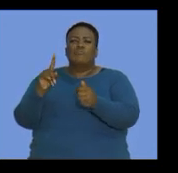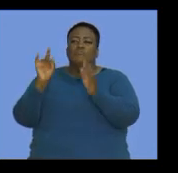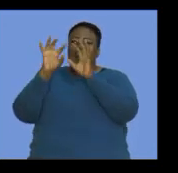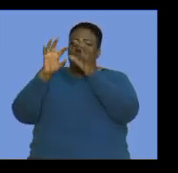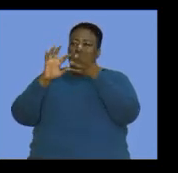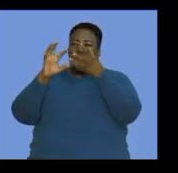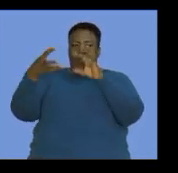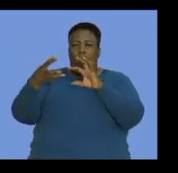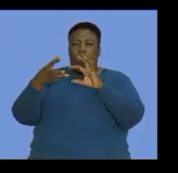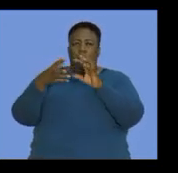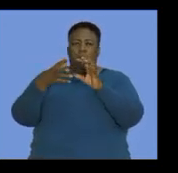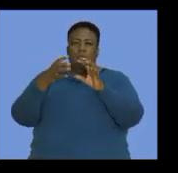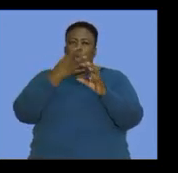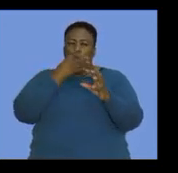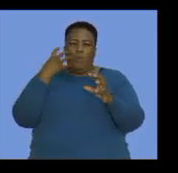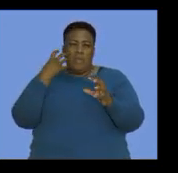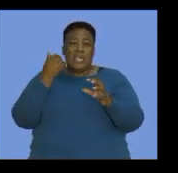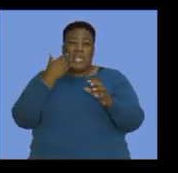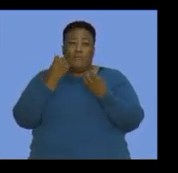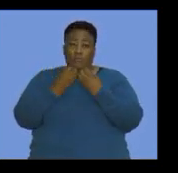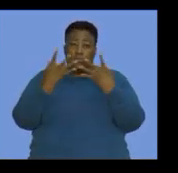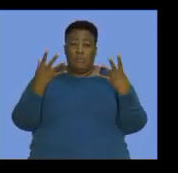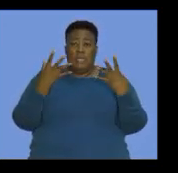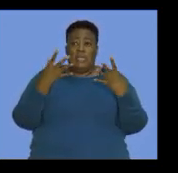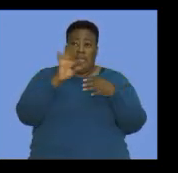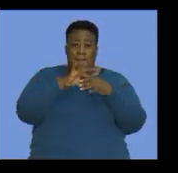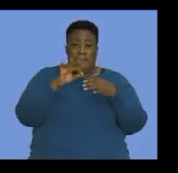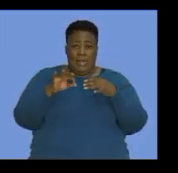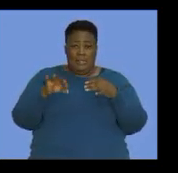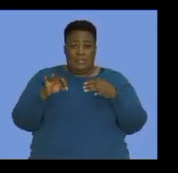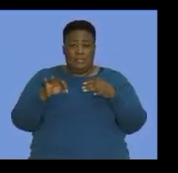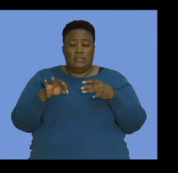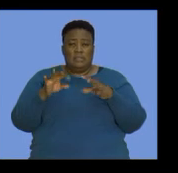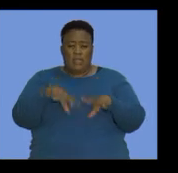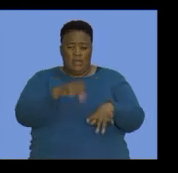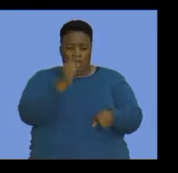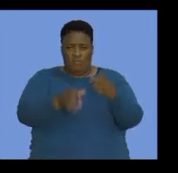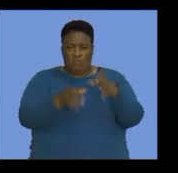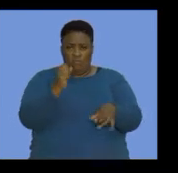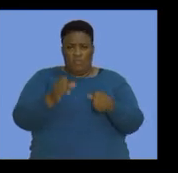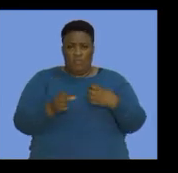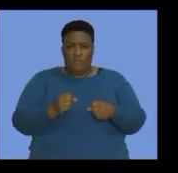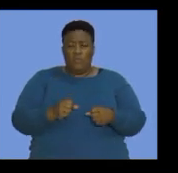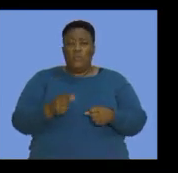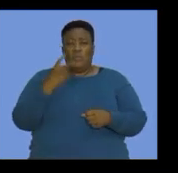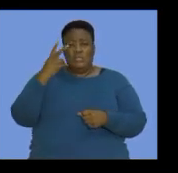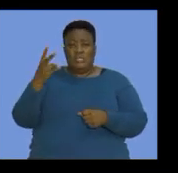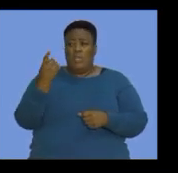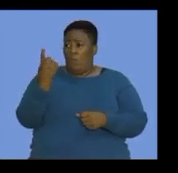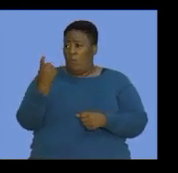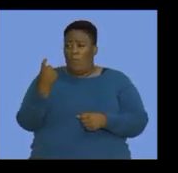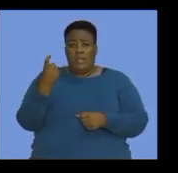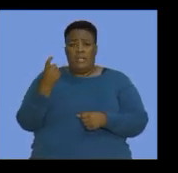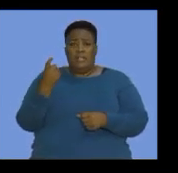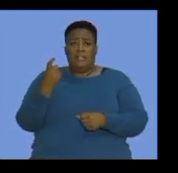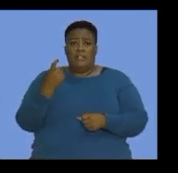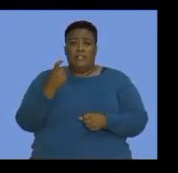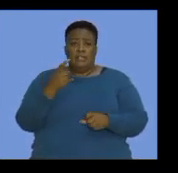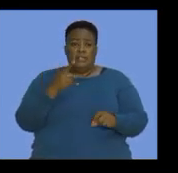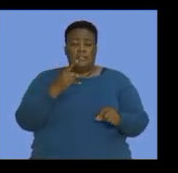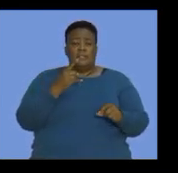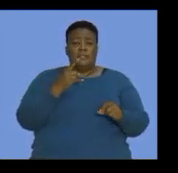lead to some sort of global warming if too many plants are removed. And we see that the impact of a single species has a